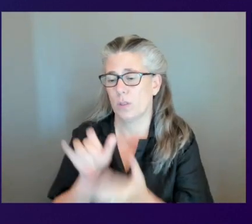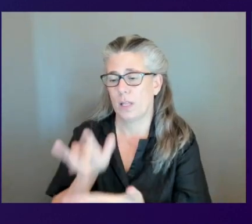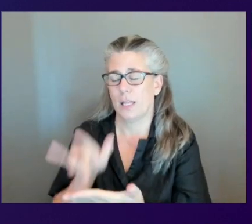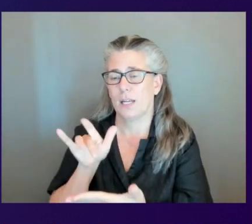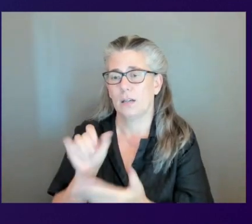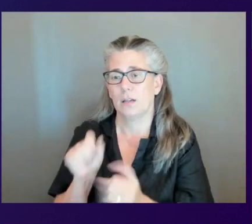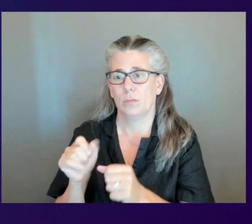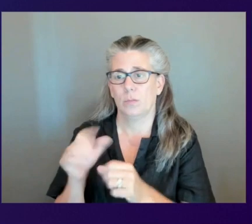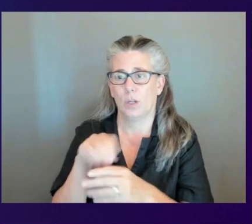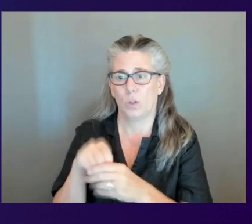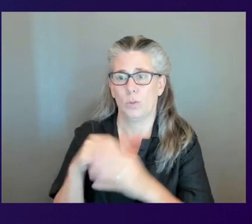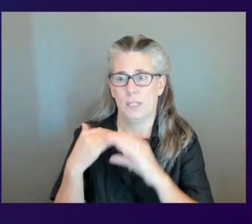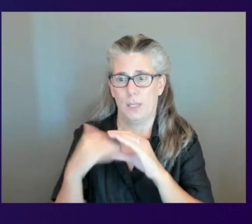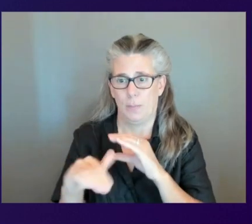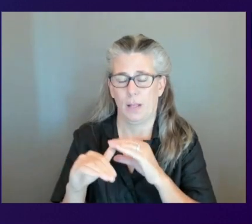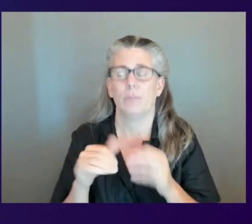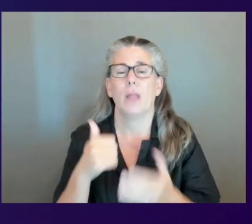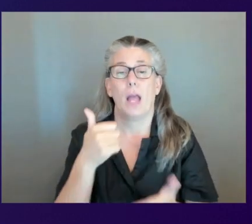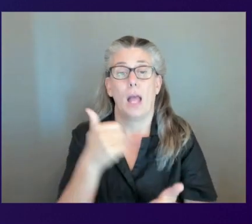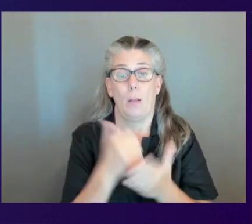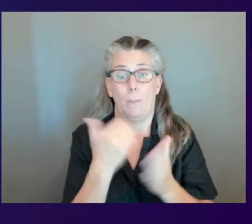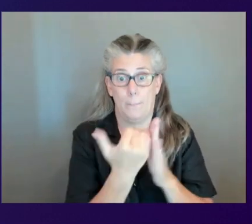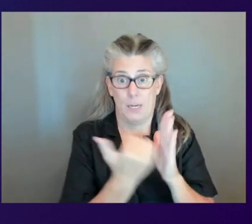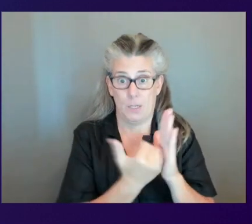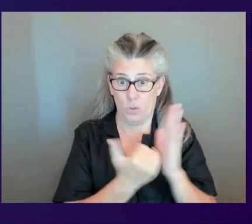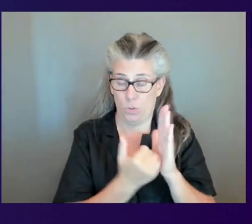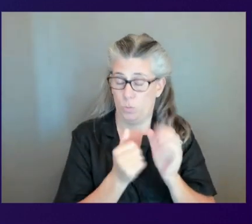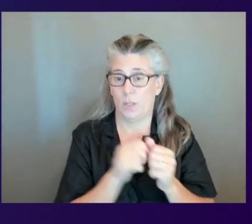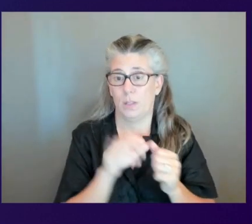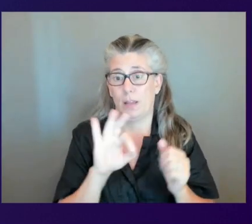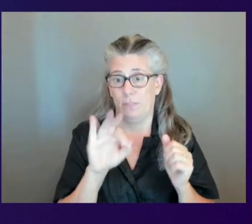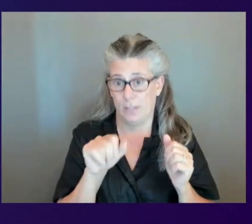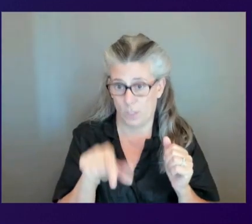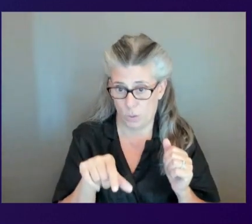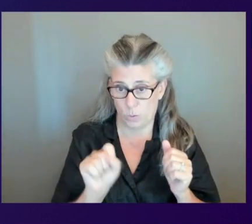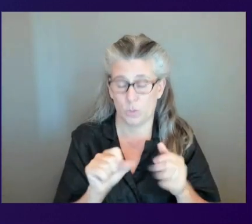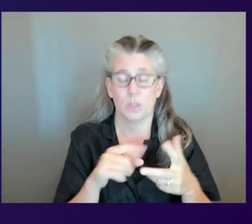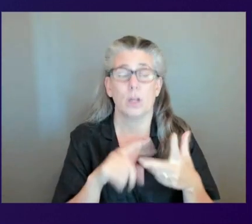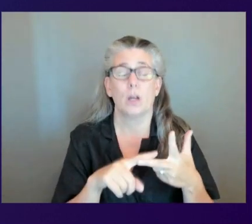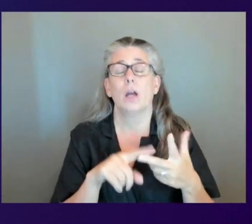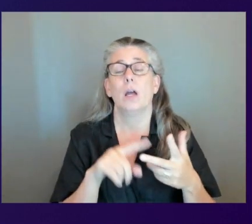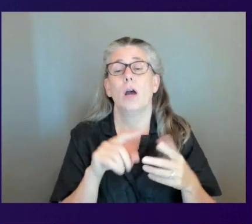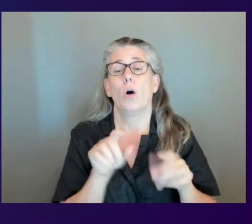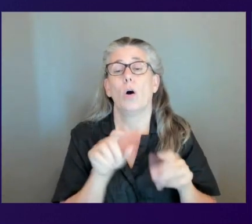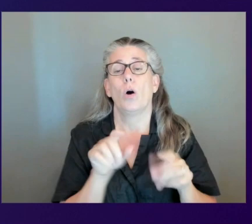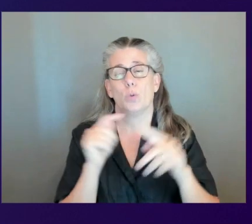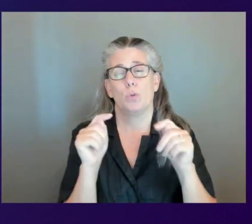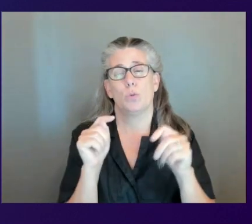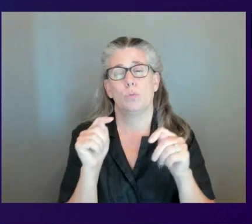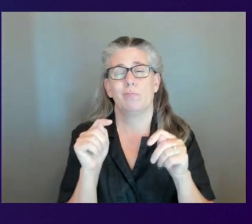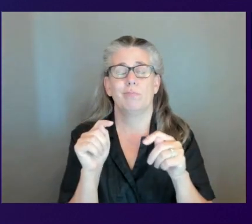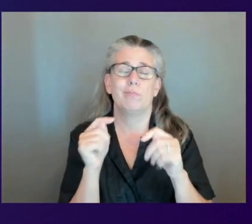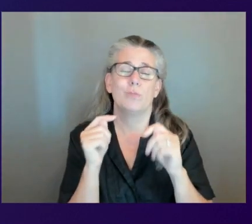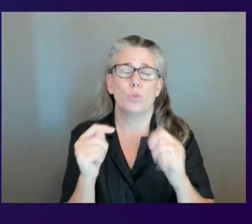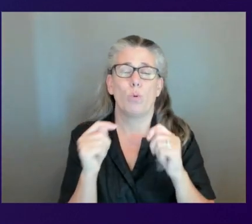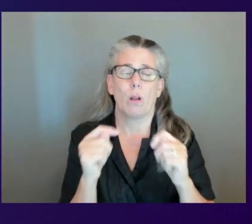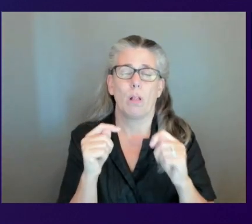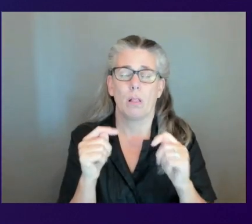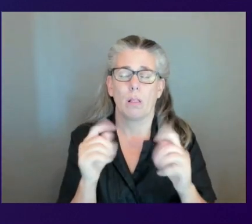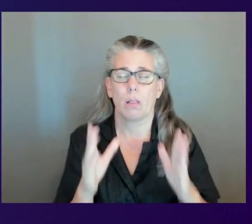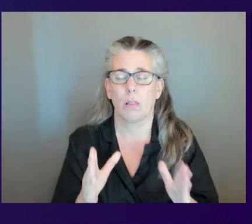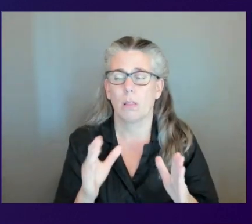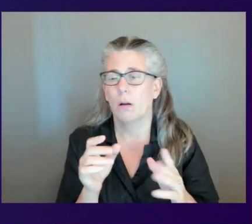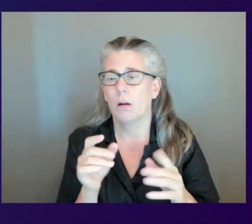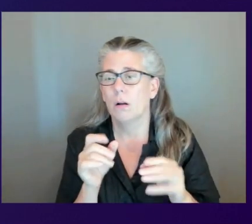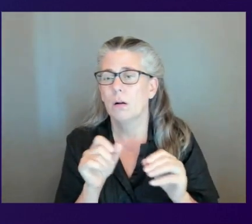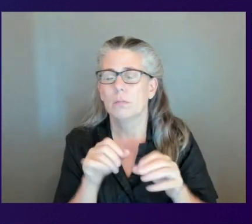We've got a help menu for some frequently asked questions, and then we also have a tutorial for that gets spun up if you're visiting a session for the first time. It'll walk you